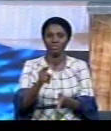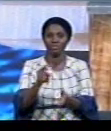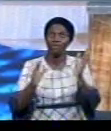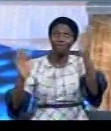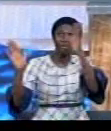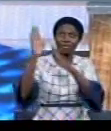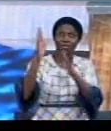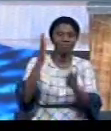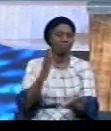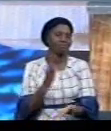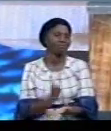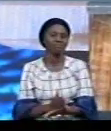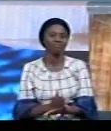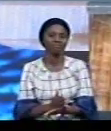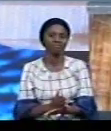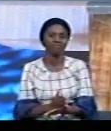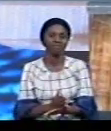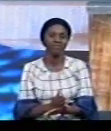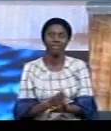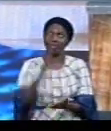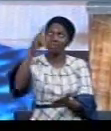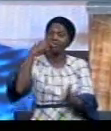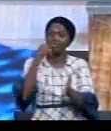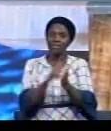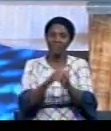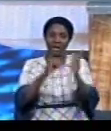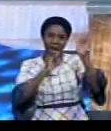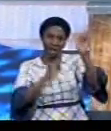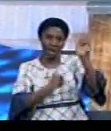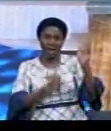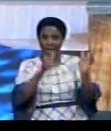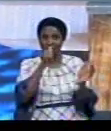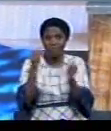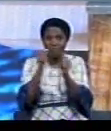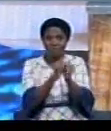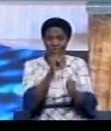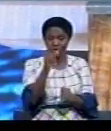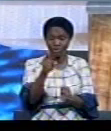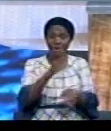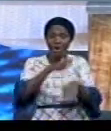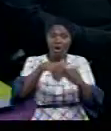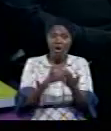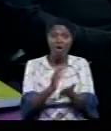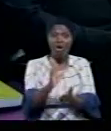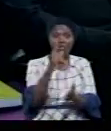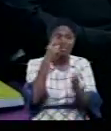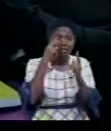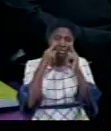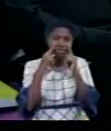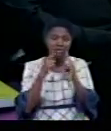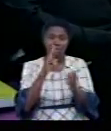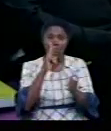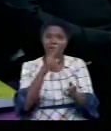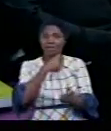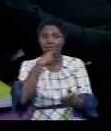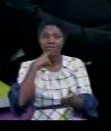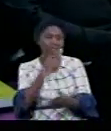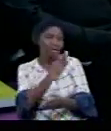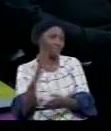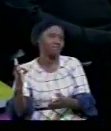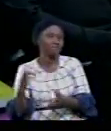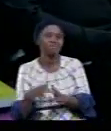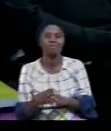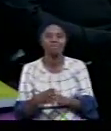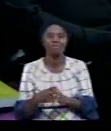I am with you. All your tears are dried up. Look at that.